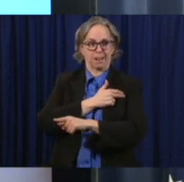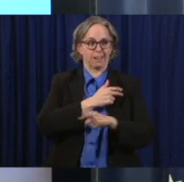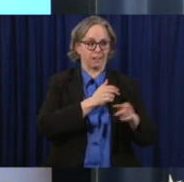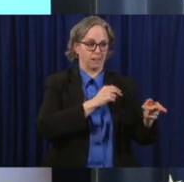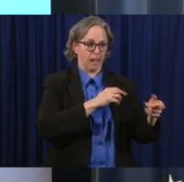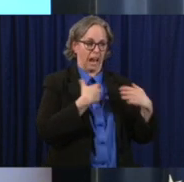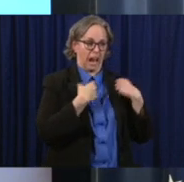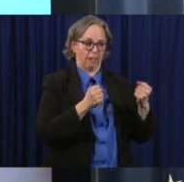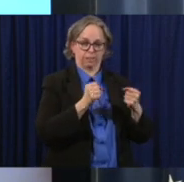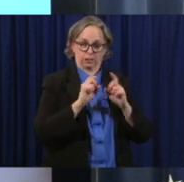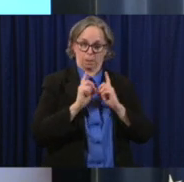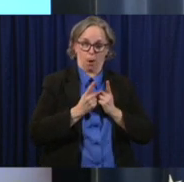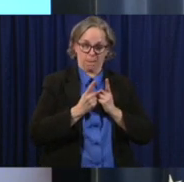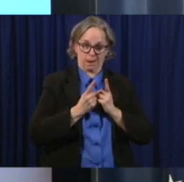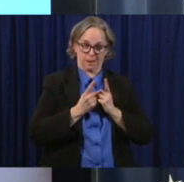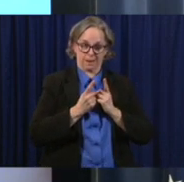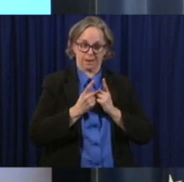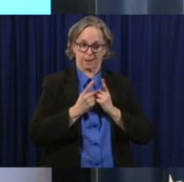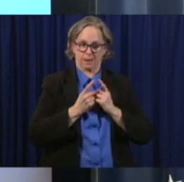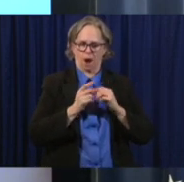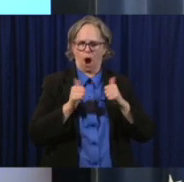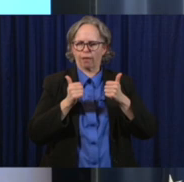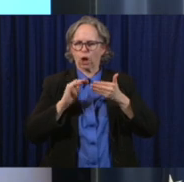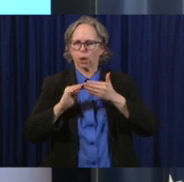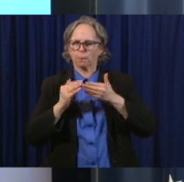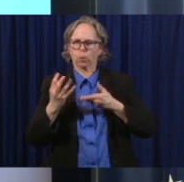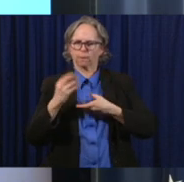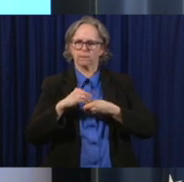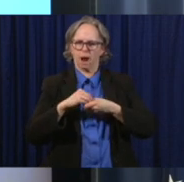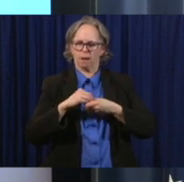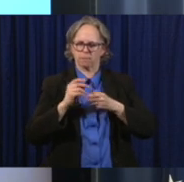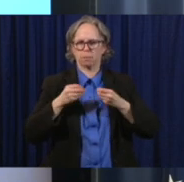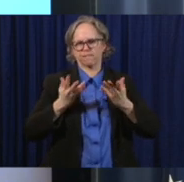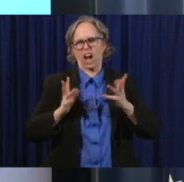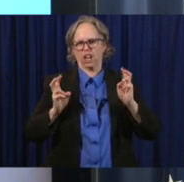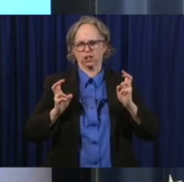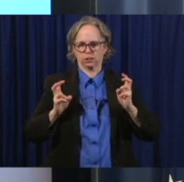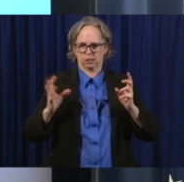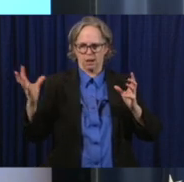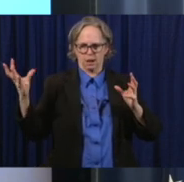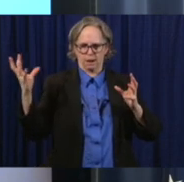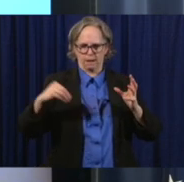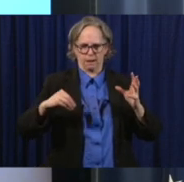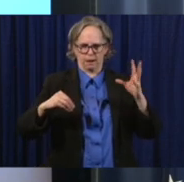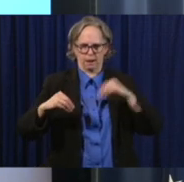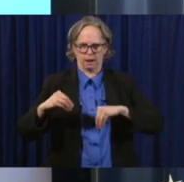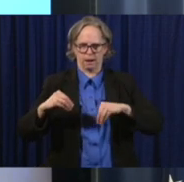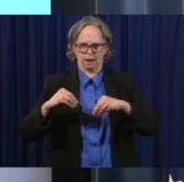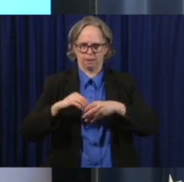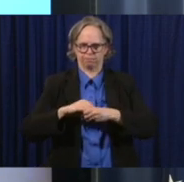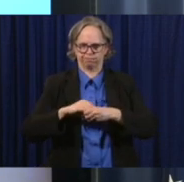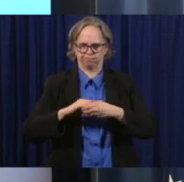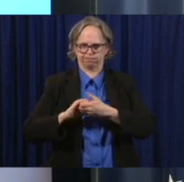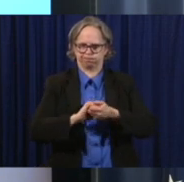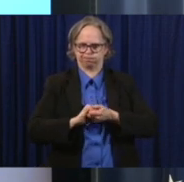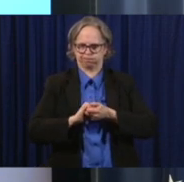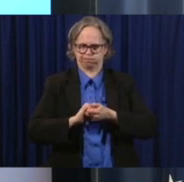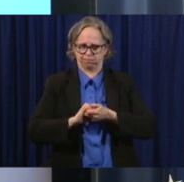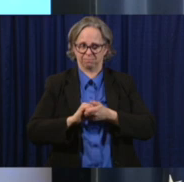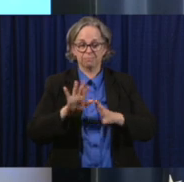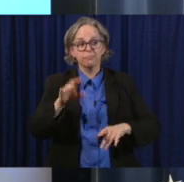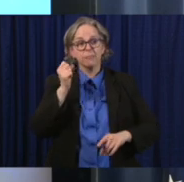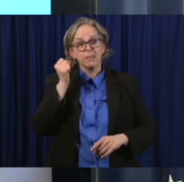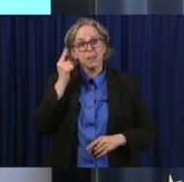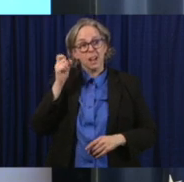facilities and other community providers. There was the governor had a